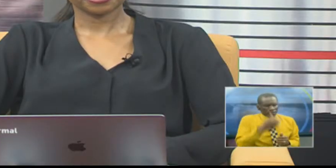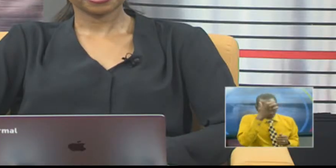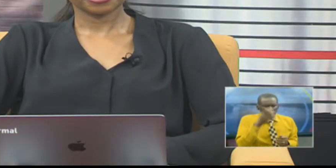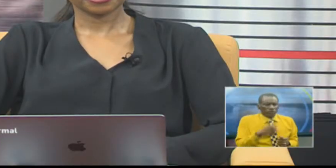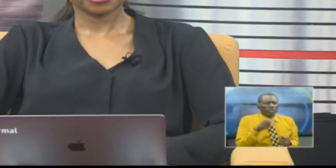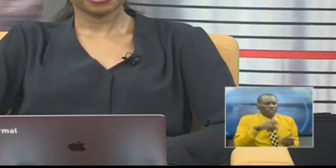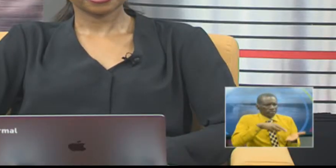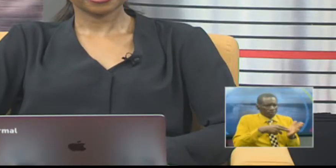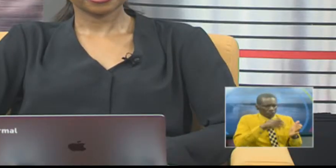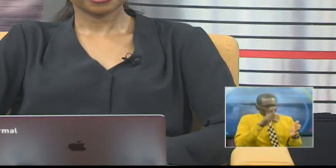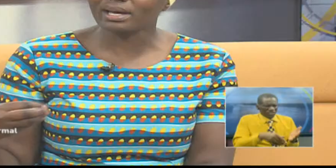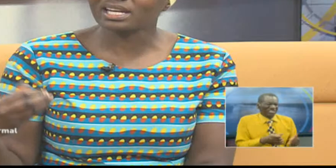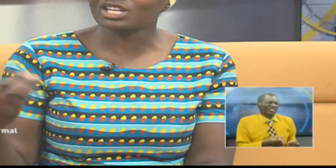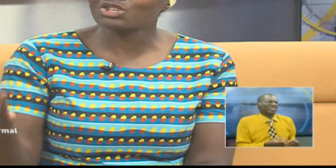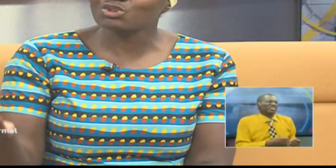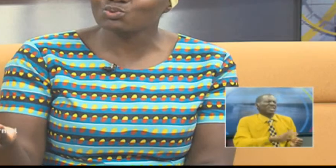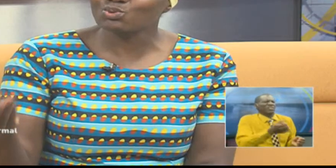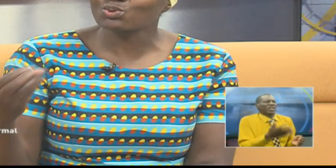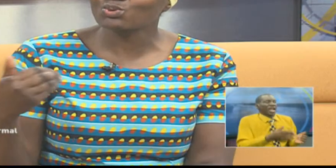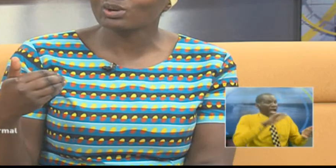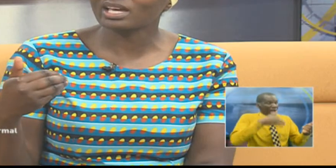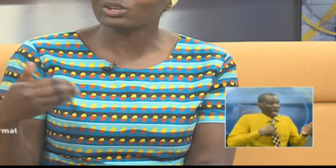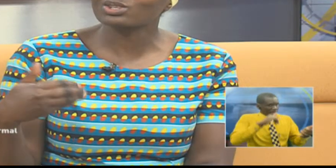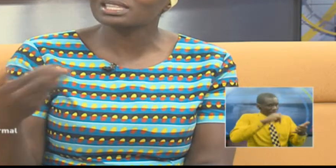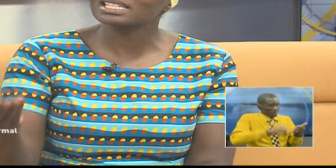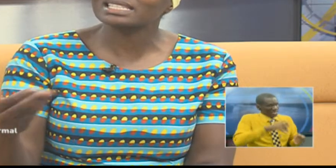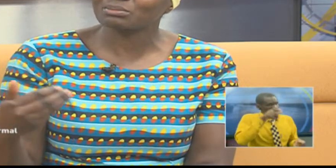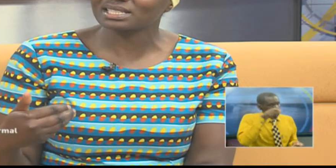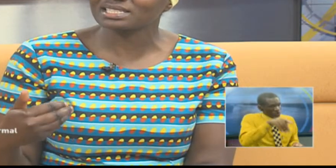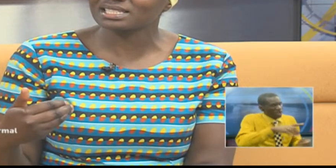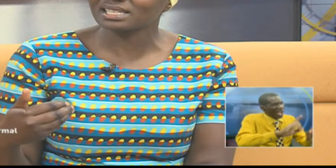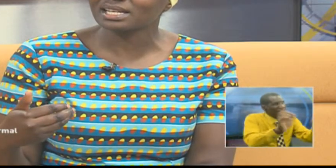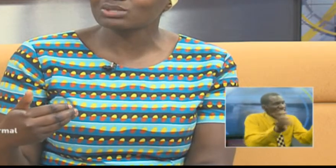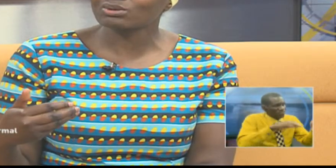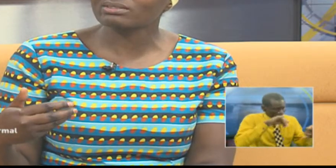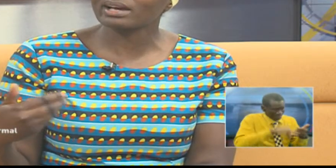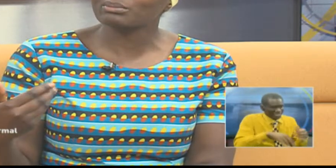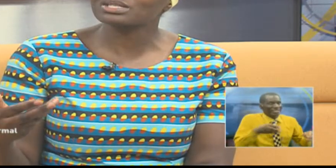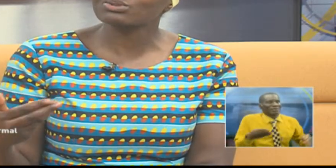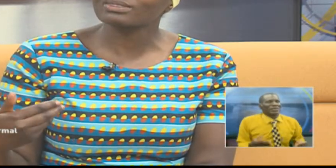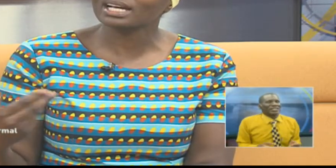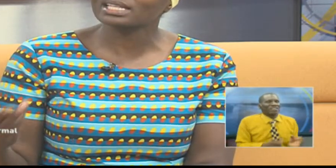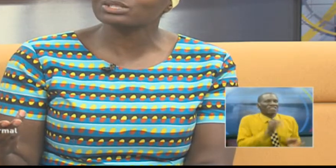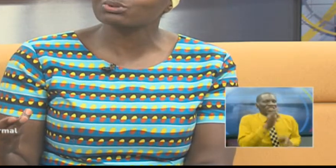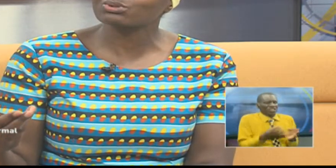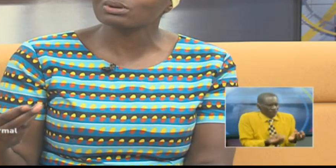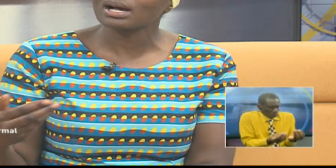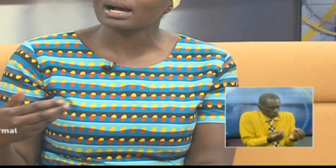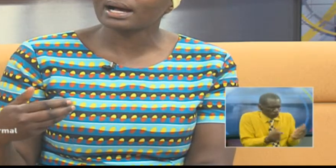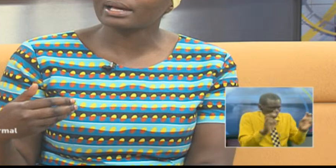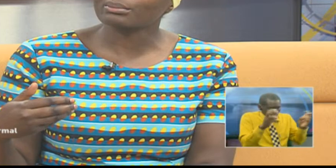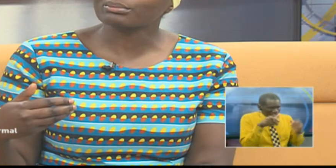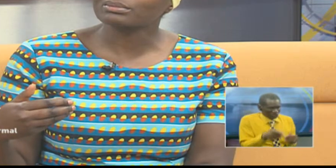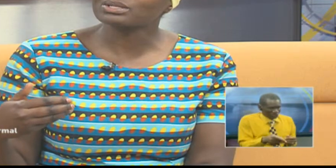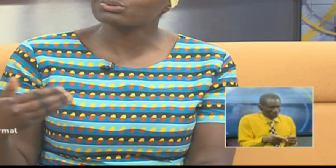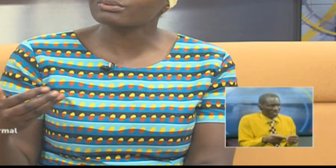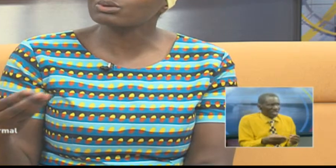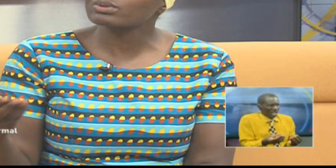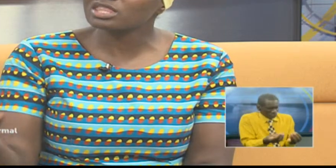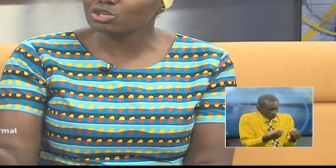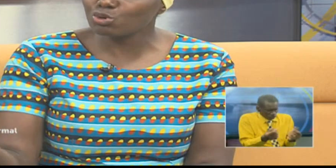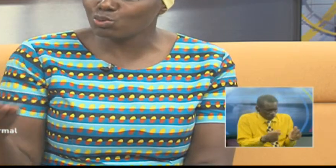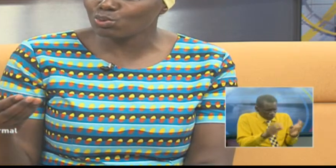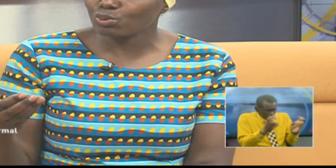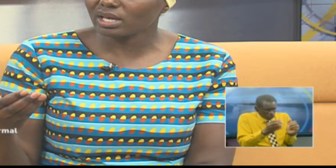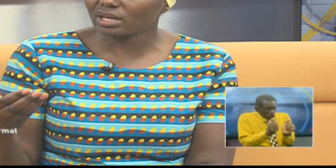to be secondary. I married you and not the disability. So if I am resolving an issue, I am resolving